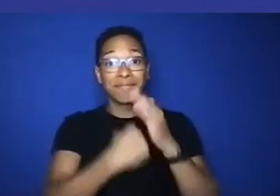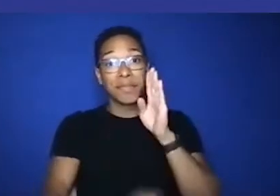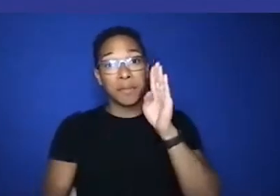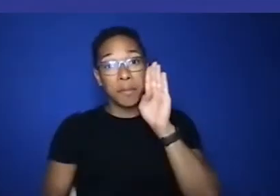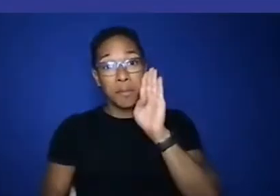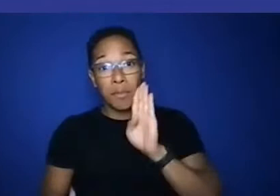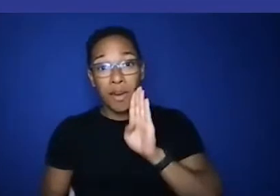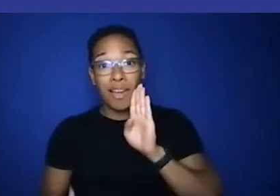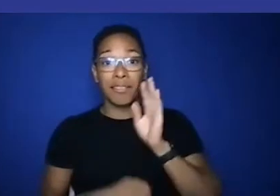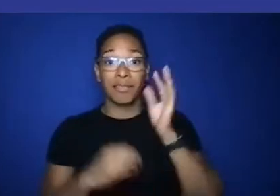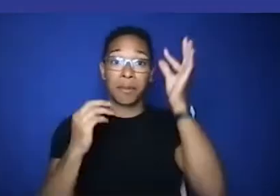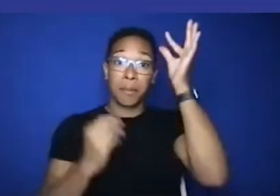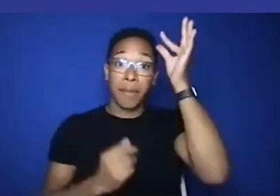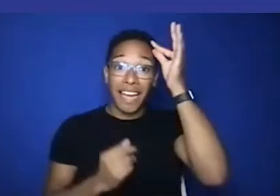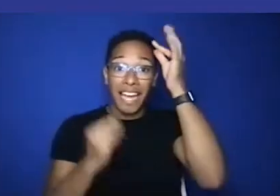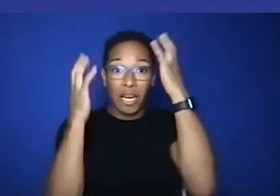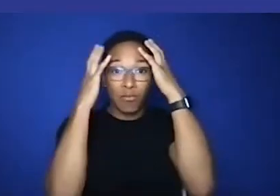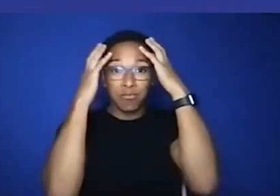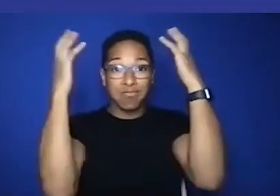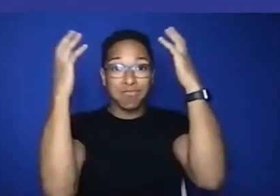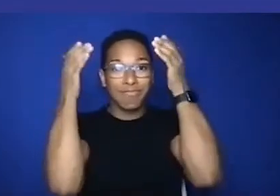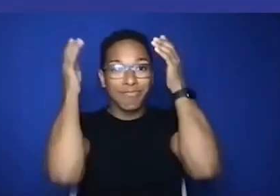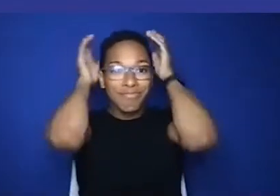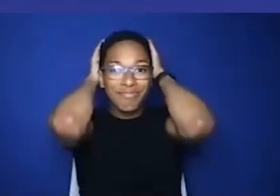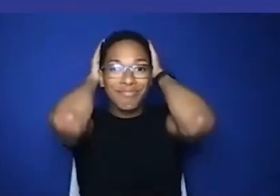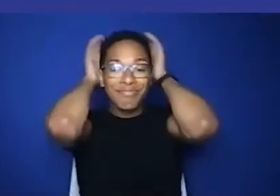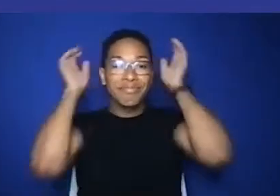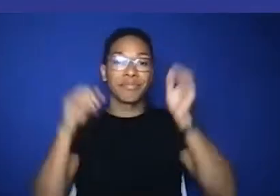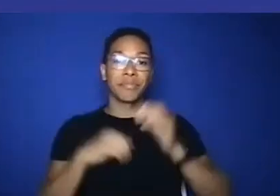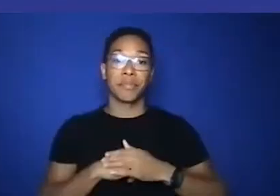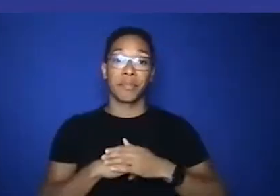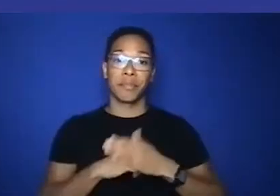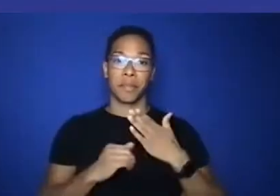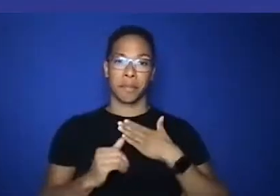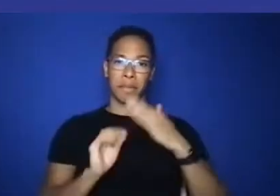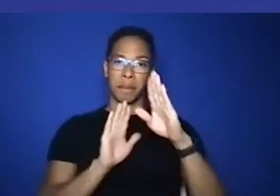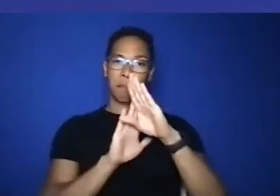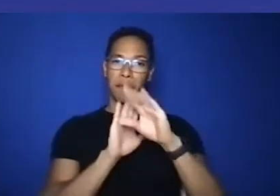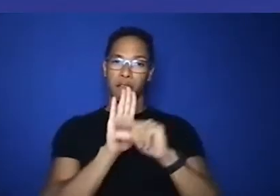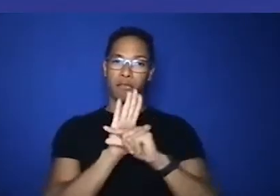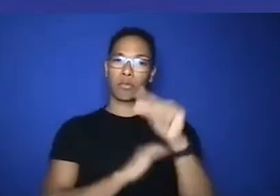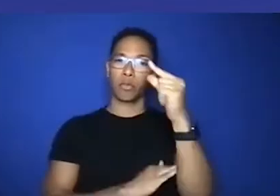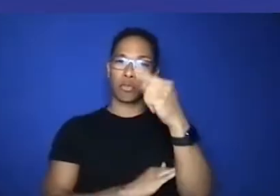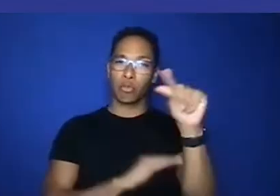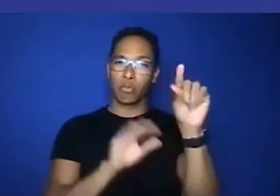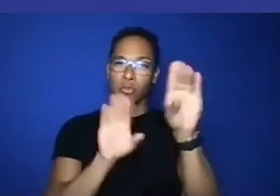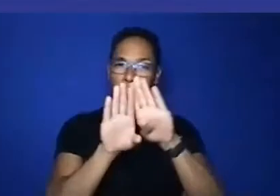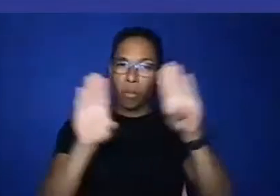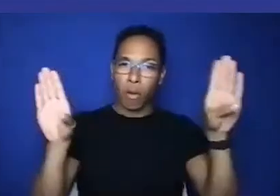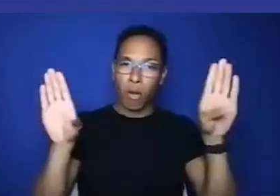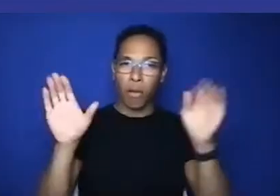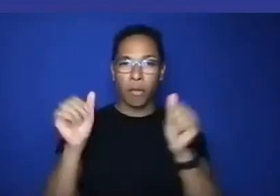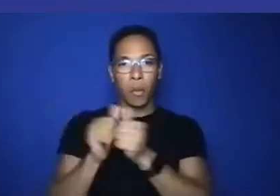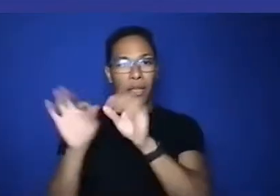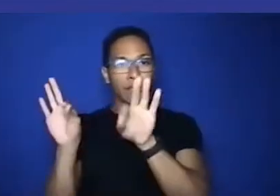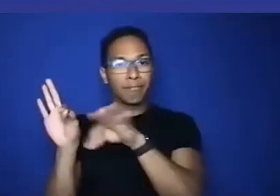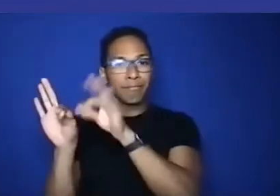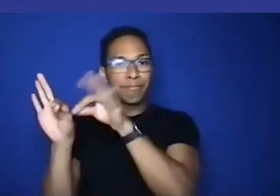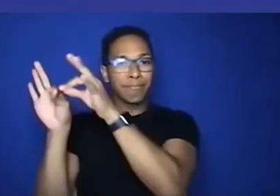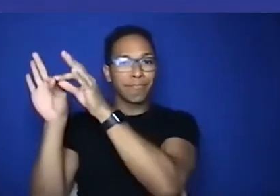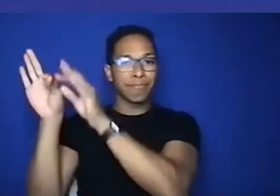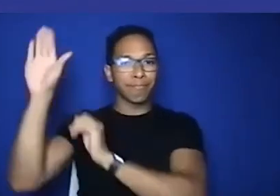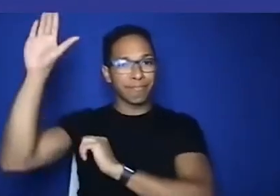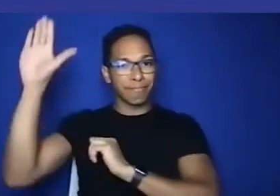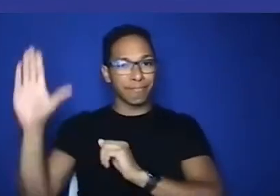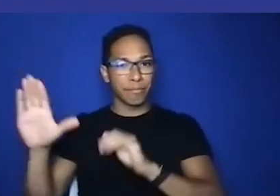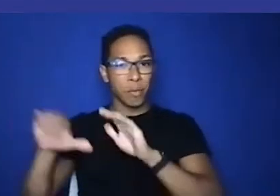is pulled back. My background is a green wall with a tan woven straw mat hanging to the left. I am